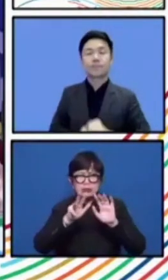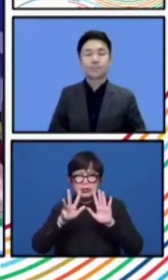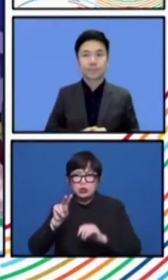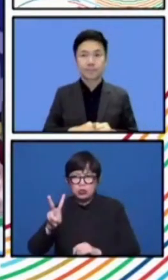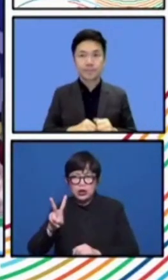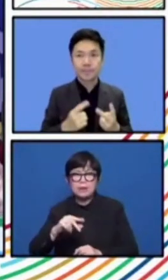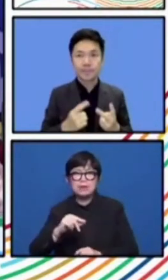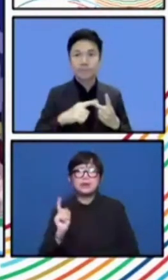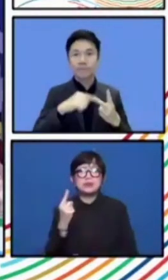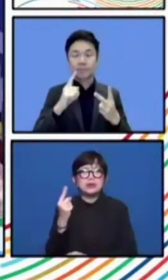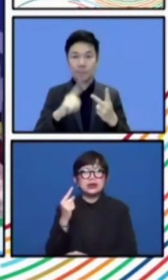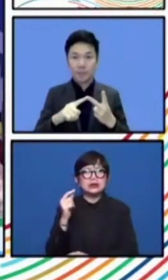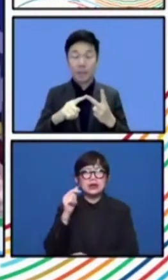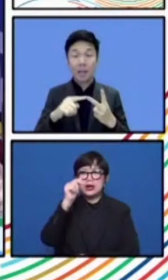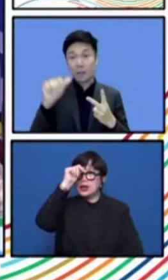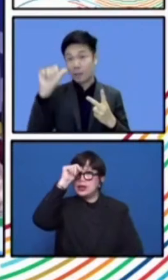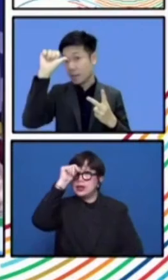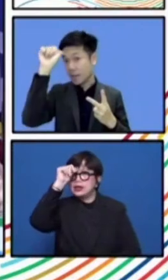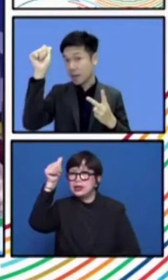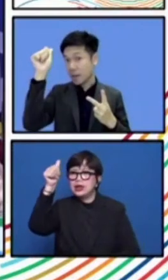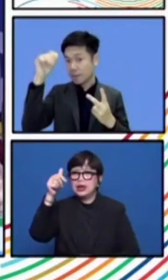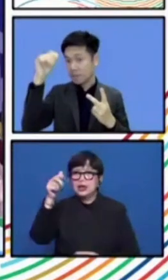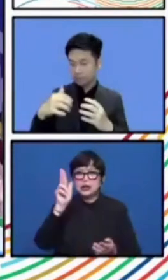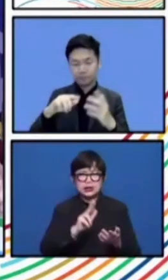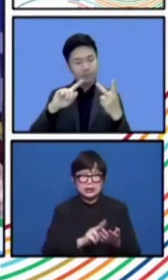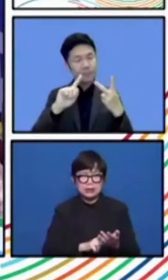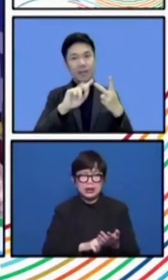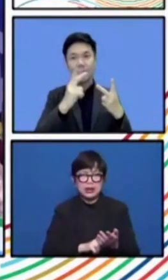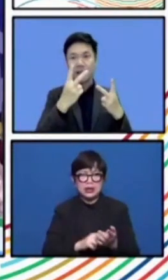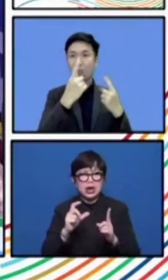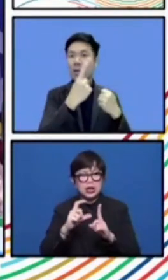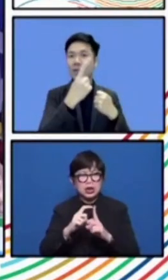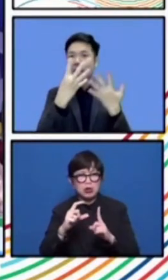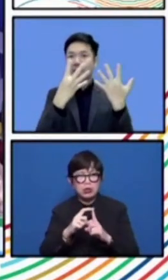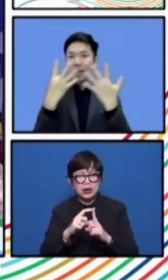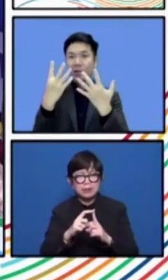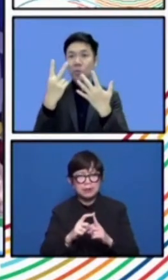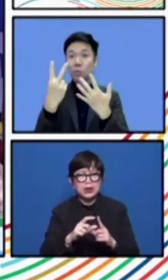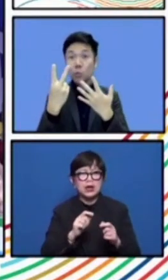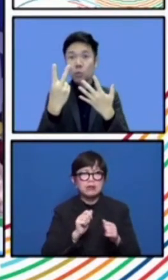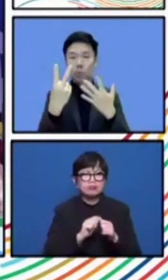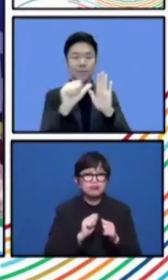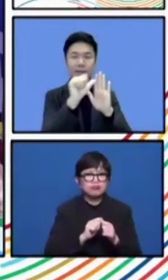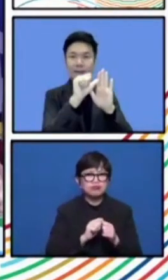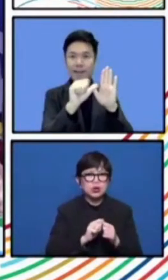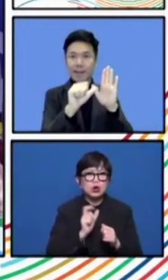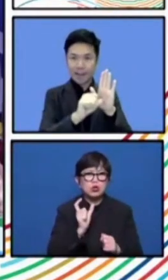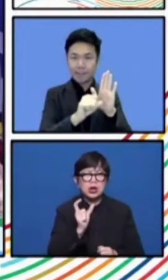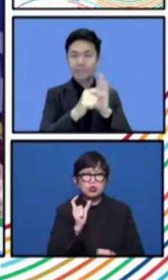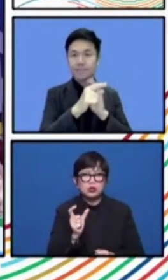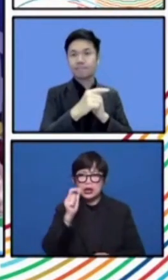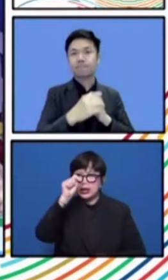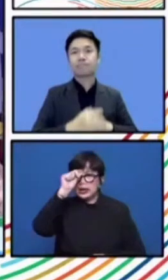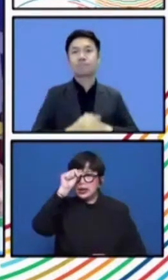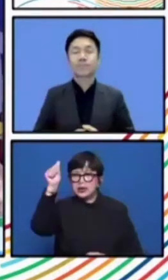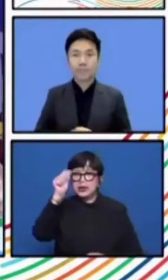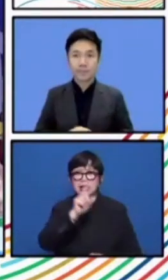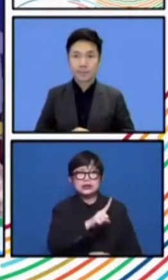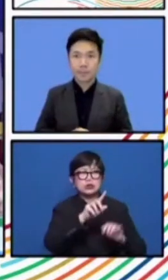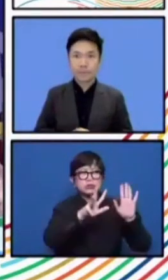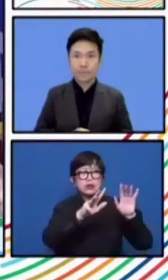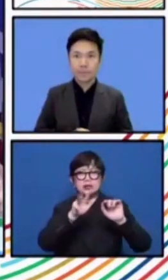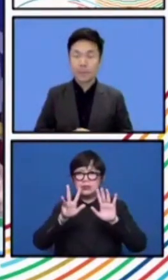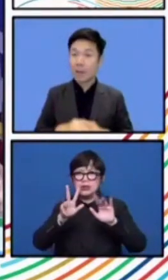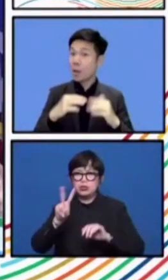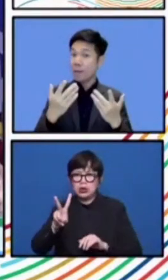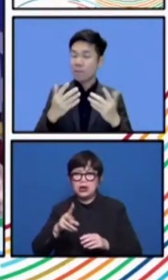rehabilitation Council of India act 92 this act provides for a framework for recognition of educational courses